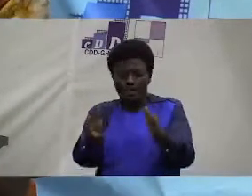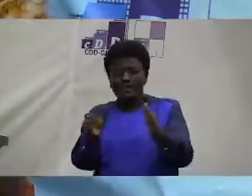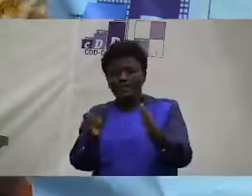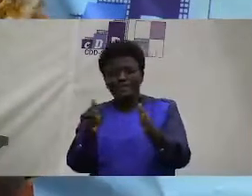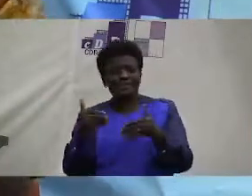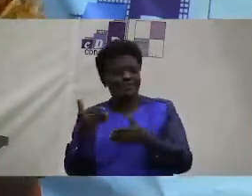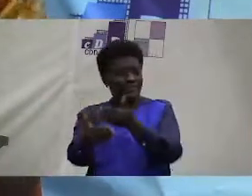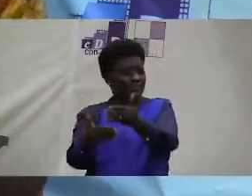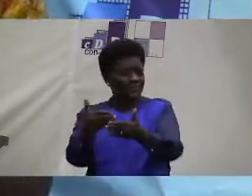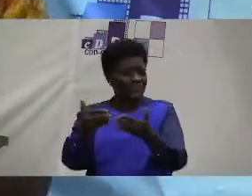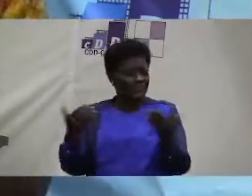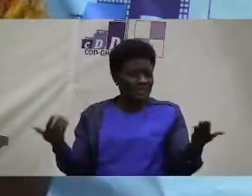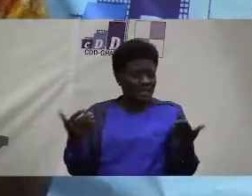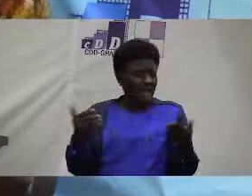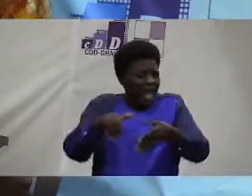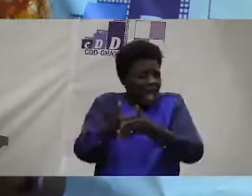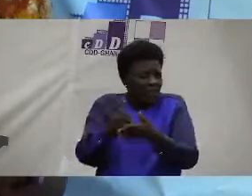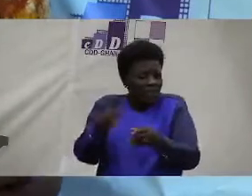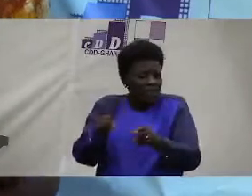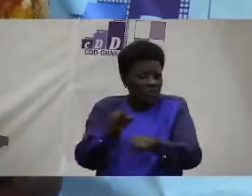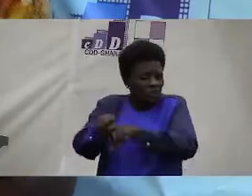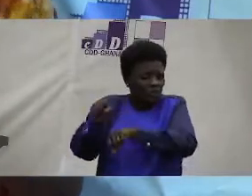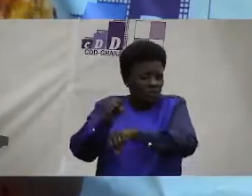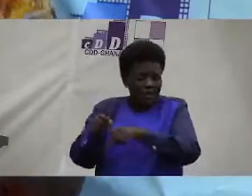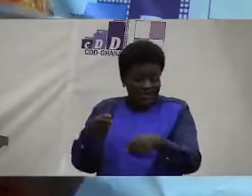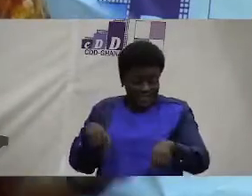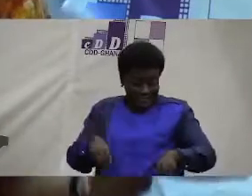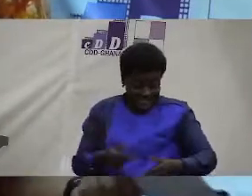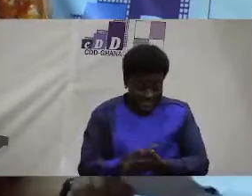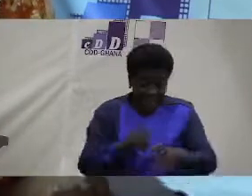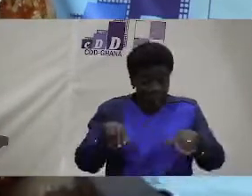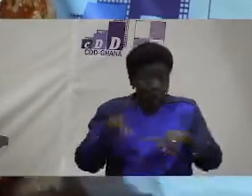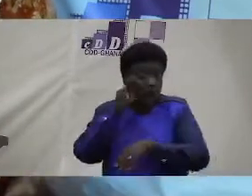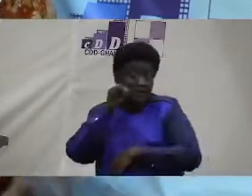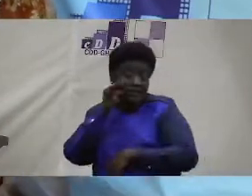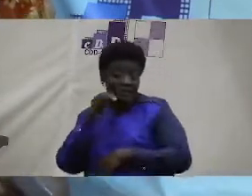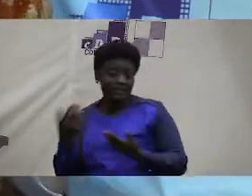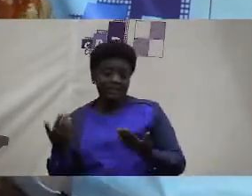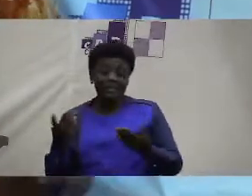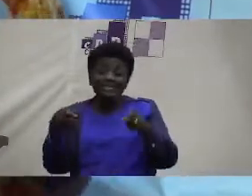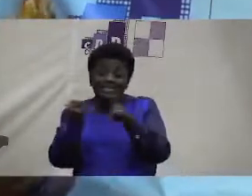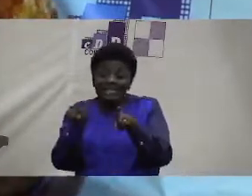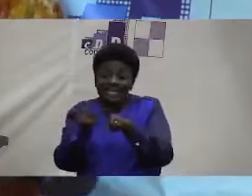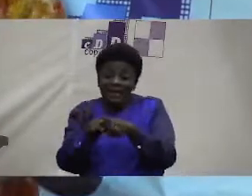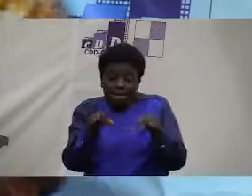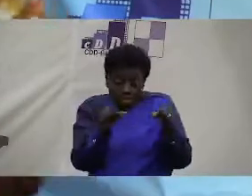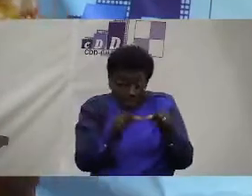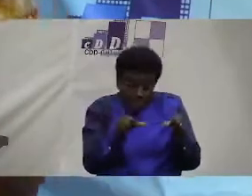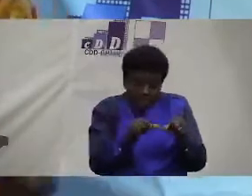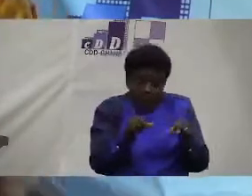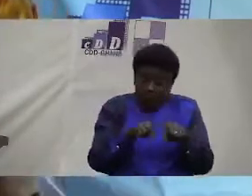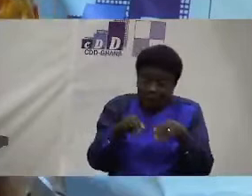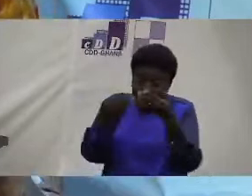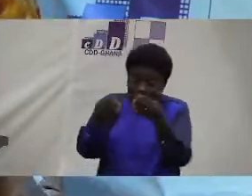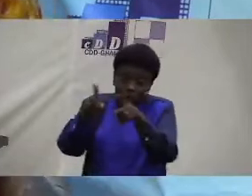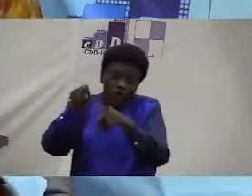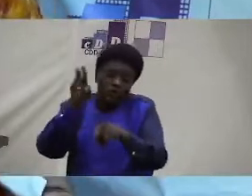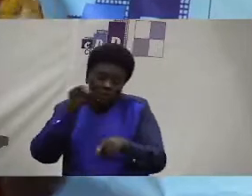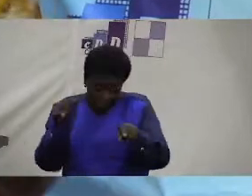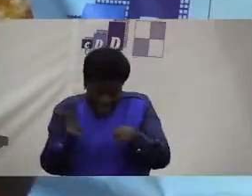Or what is it to operate in Nigeria where we took an adversarial measure which now incited the